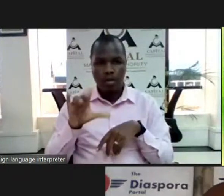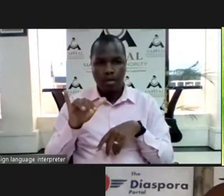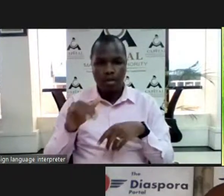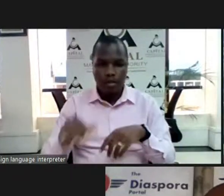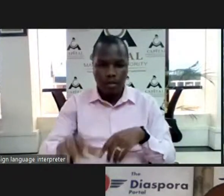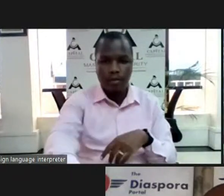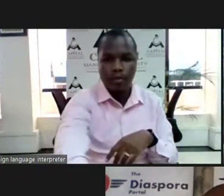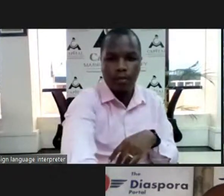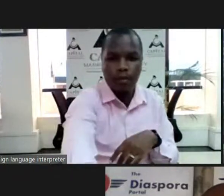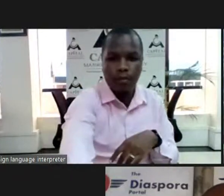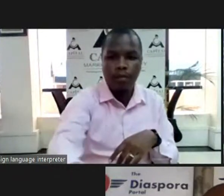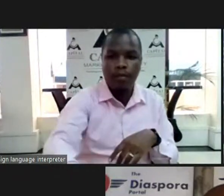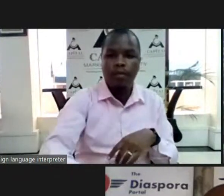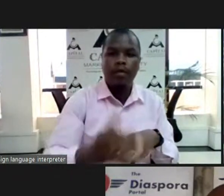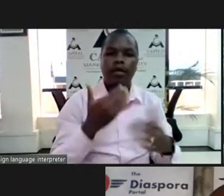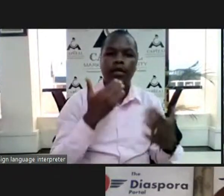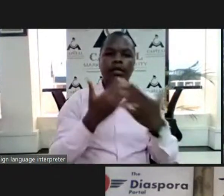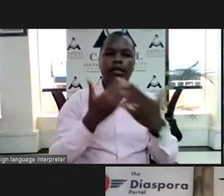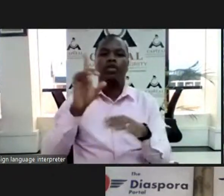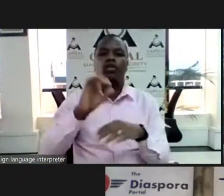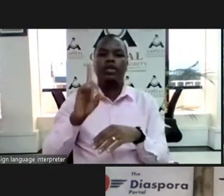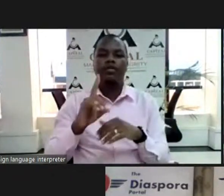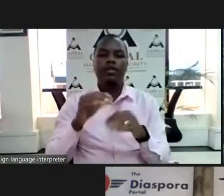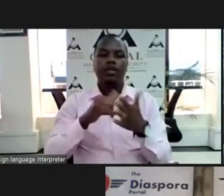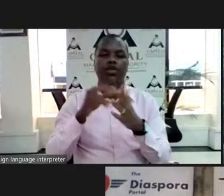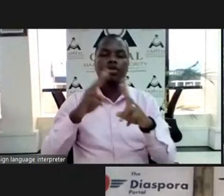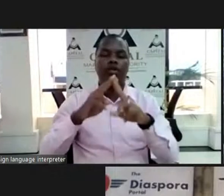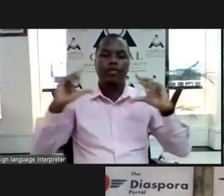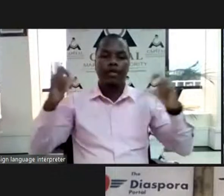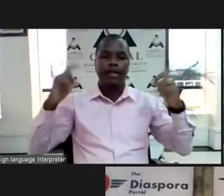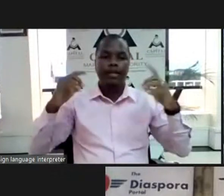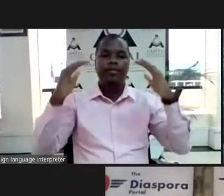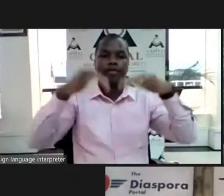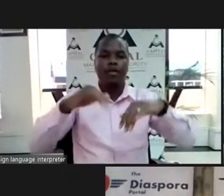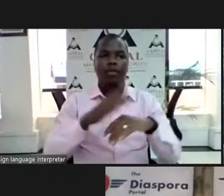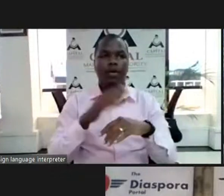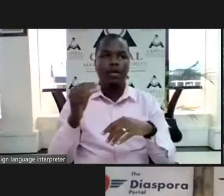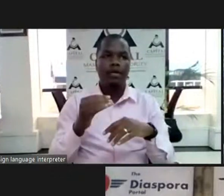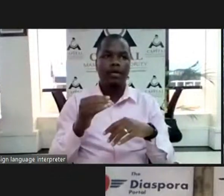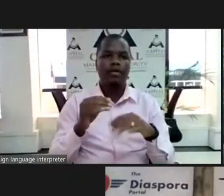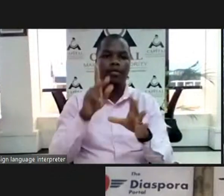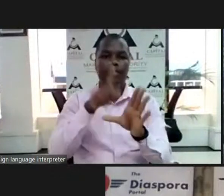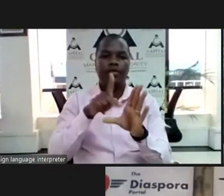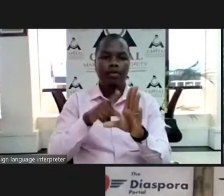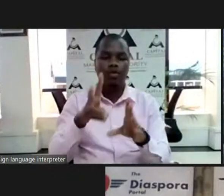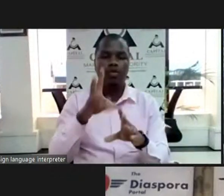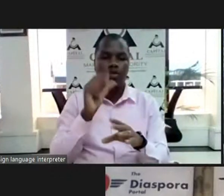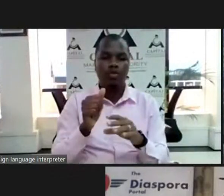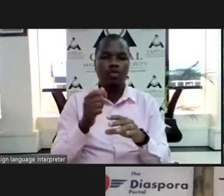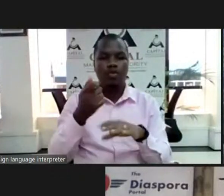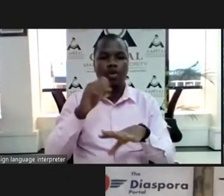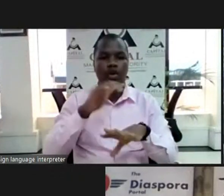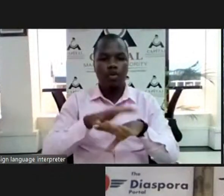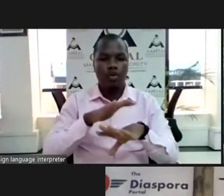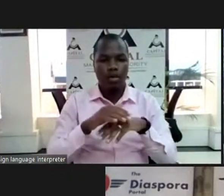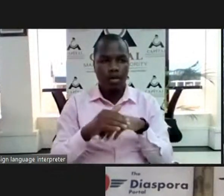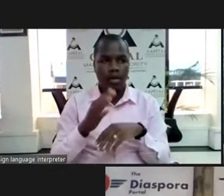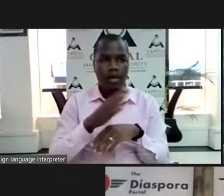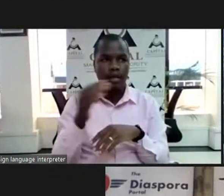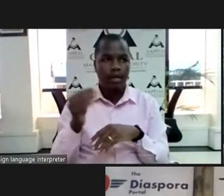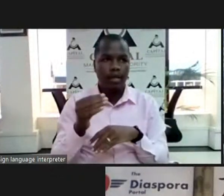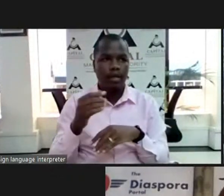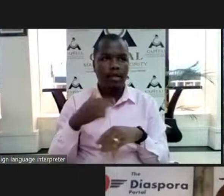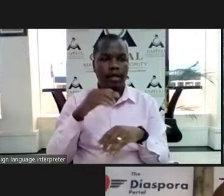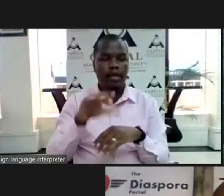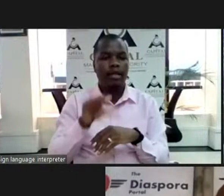Thank you, David. Thank you. Indeed, it was a great forum, and the participation was quite good. And